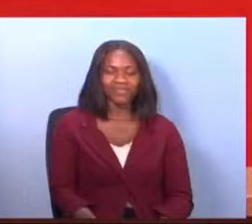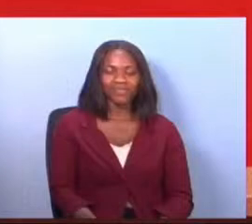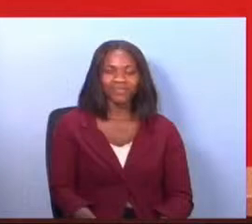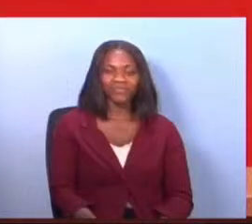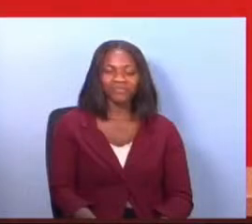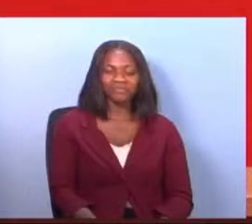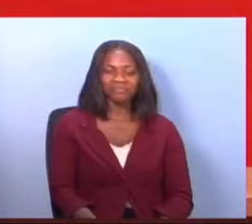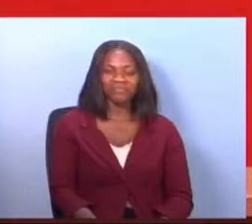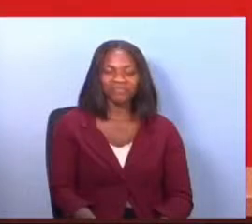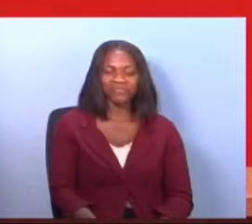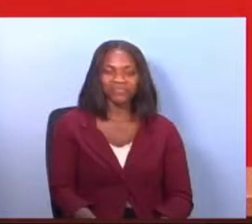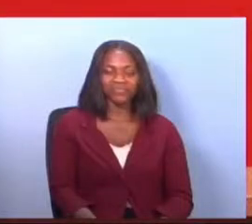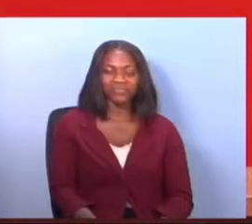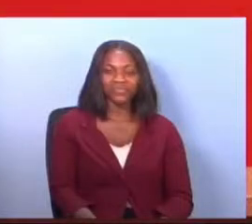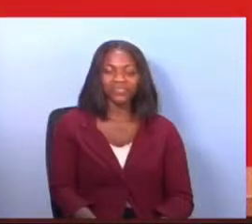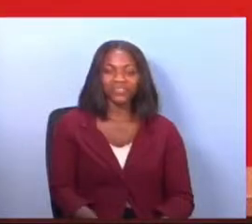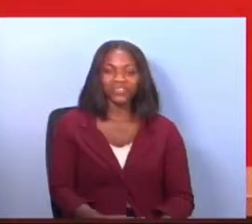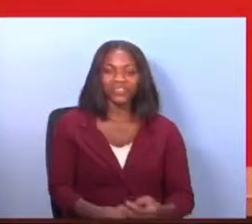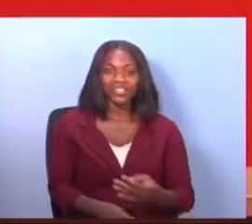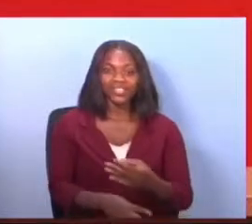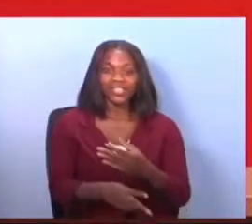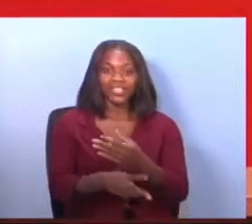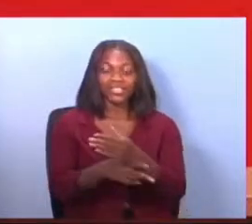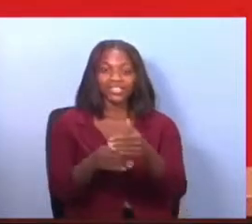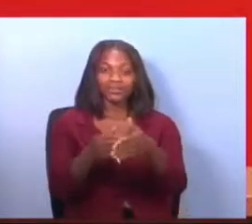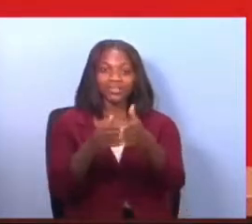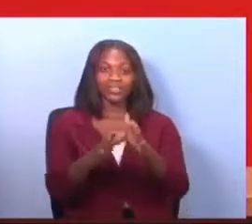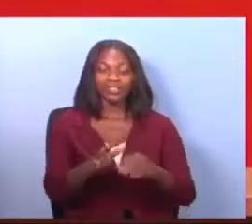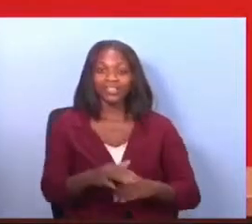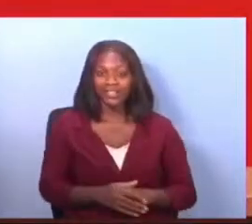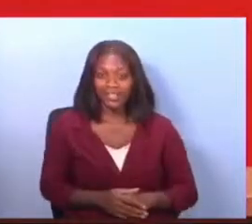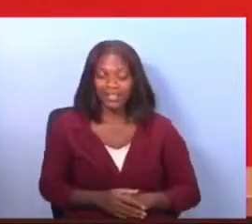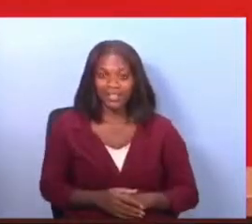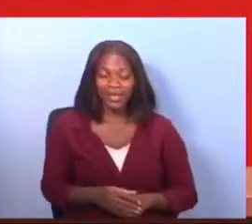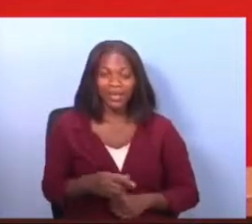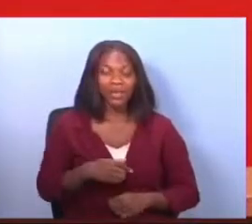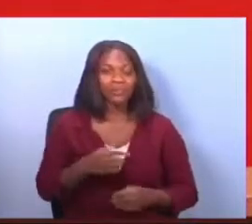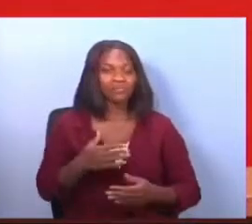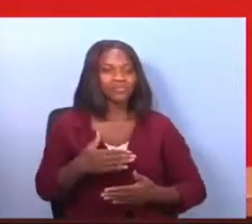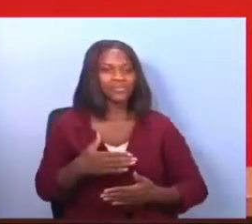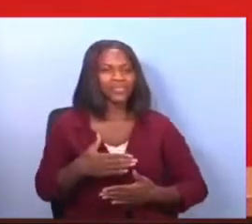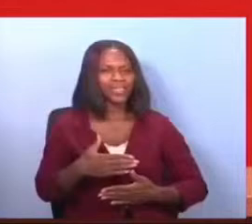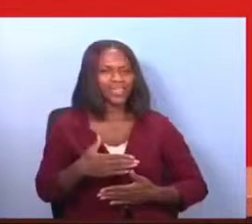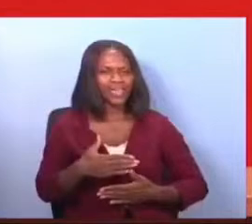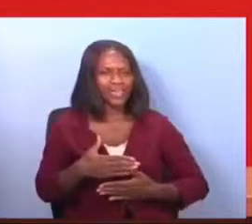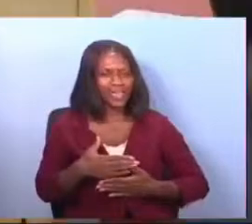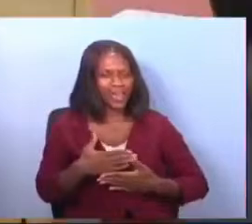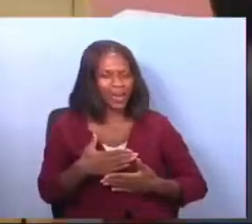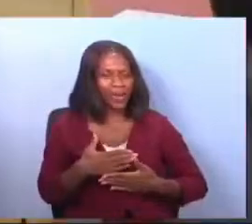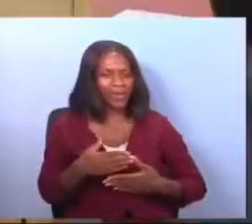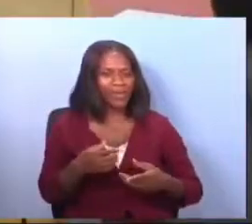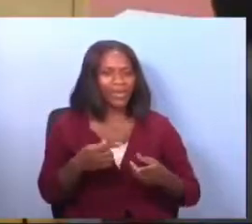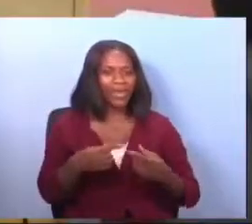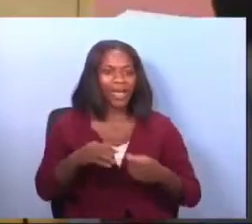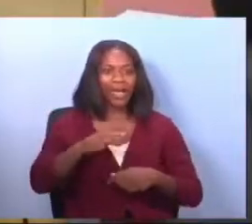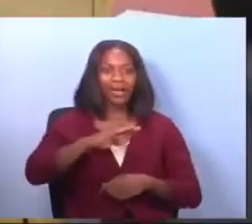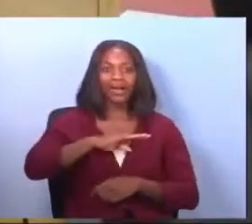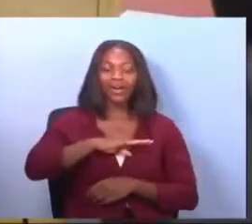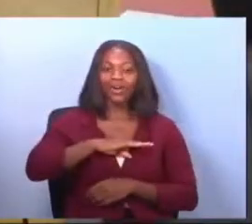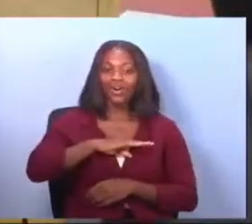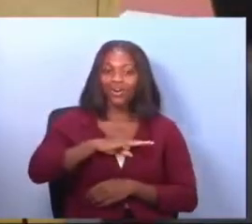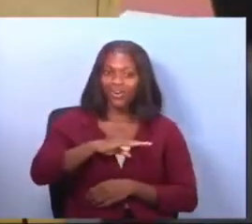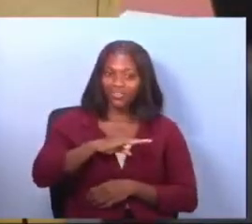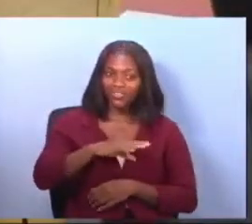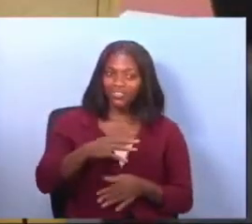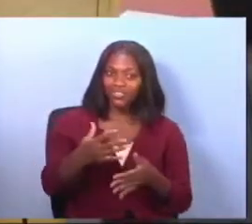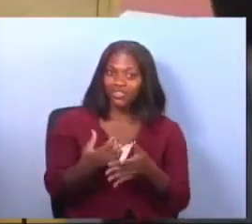you. I'm very, very impressed with the enthusiasm and the confidence of